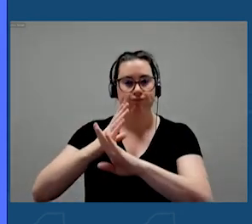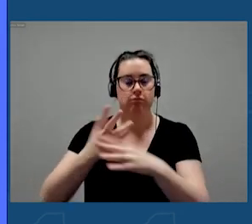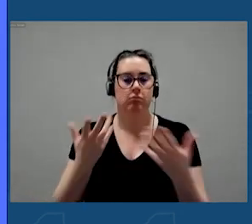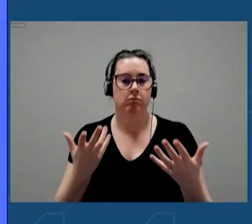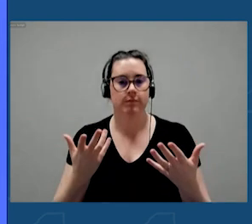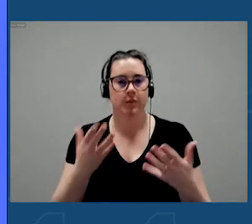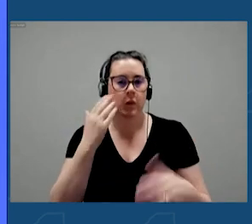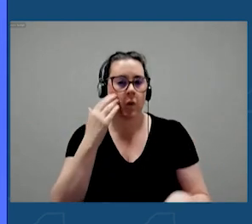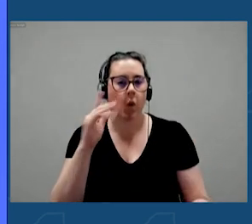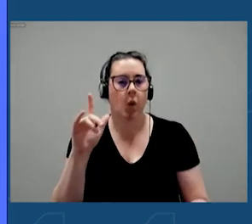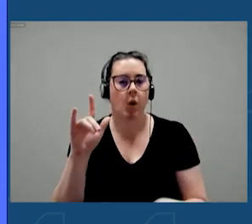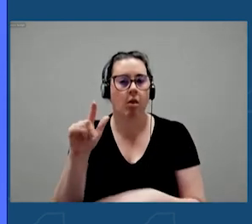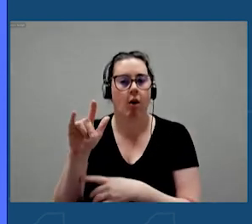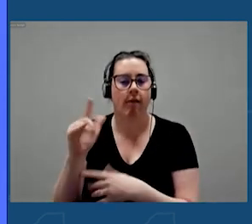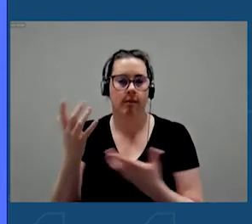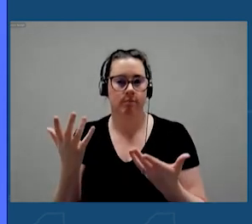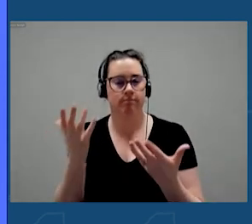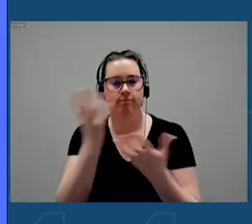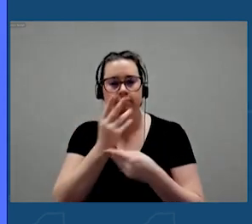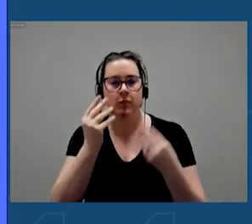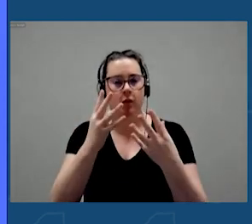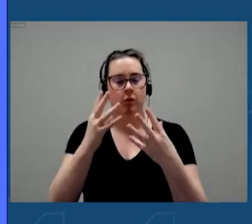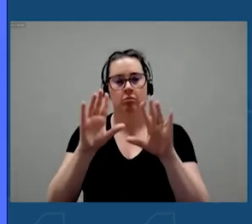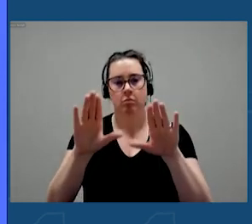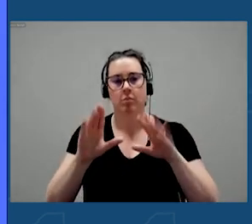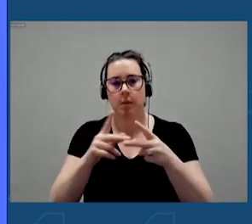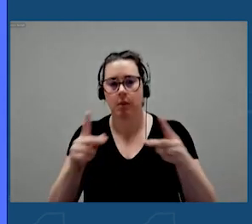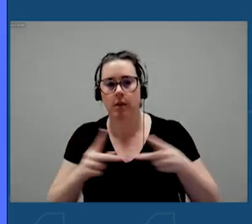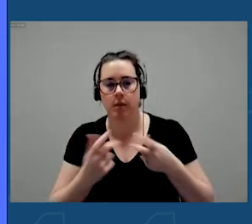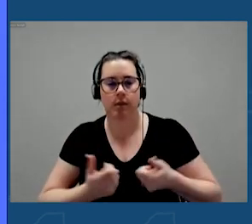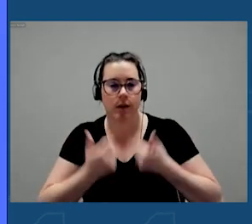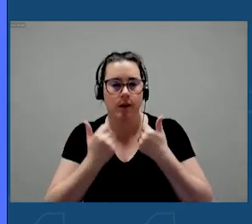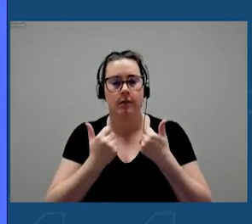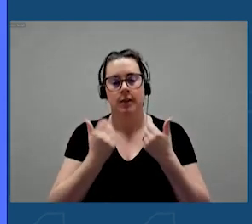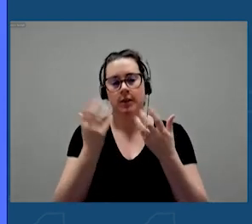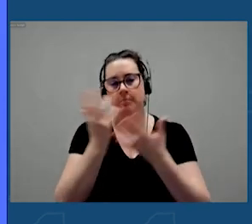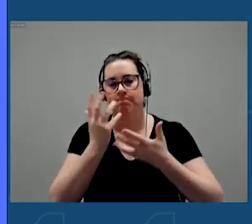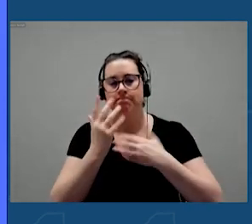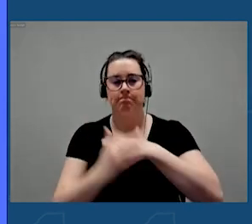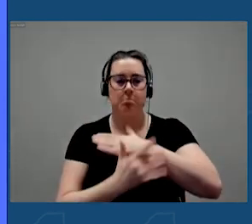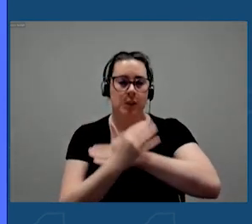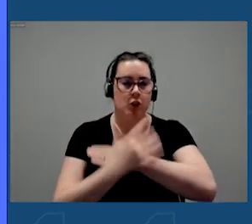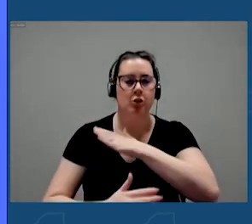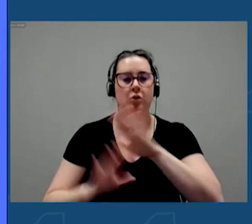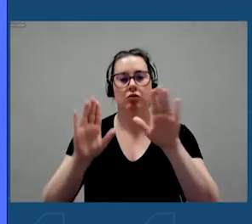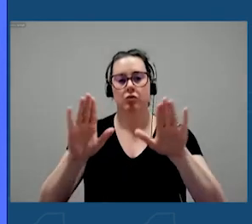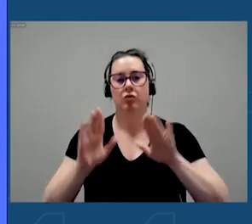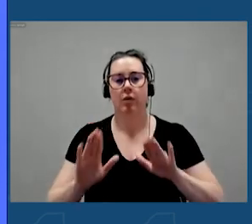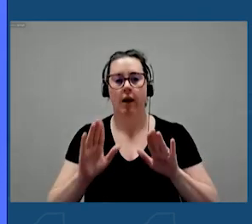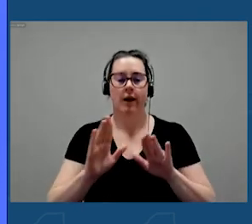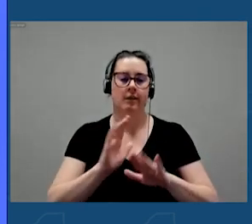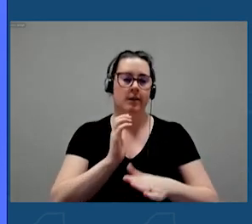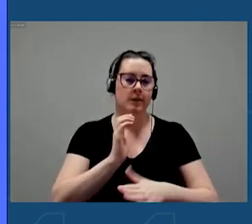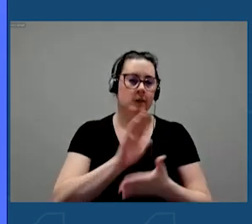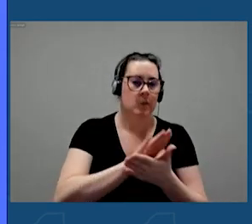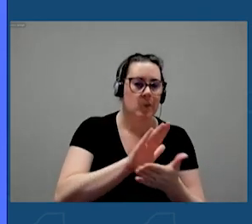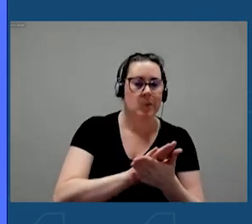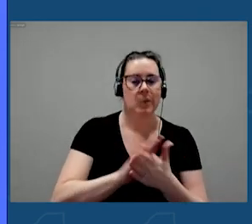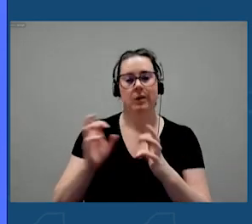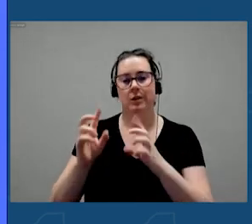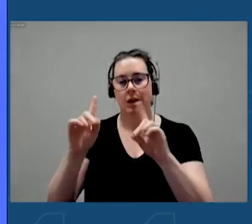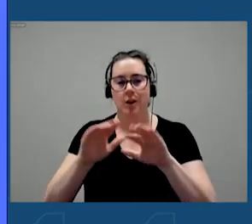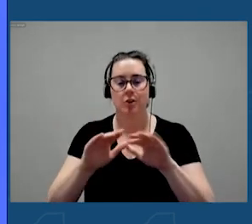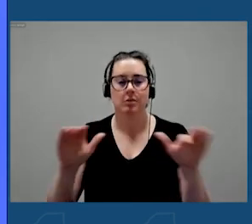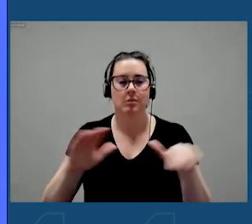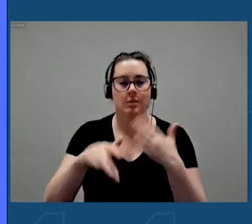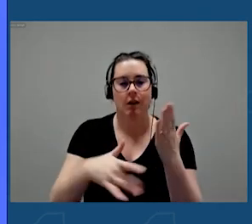Long Island, wonderful place to live, incredible beaches, great educational institutions, higher education, a lot of technology, bio, life